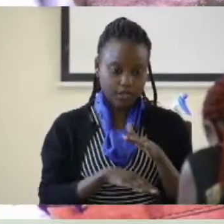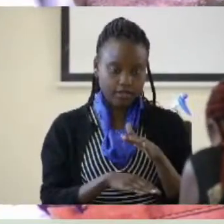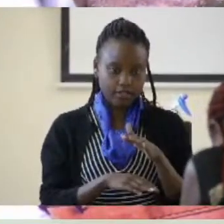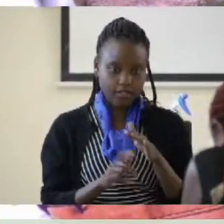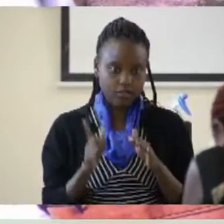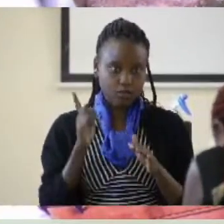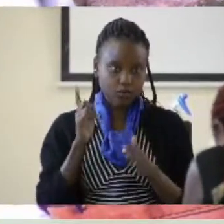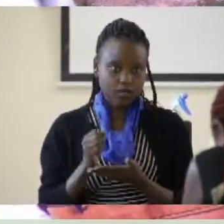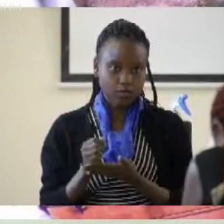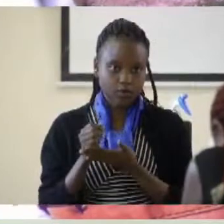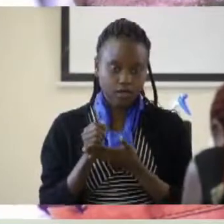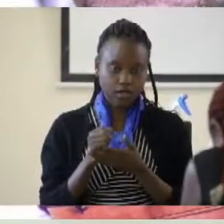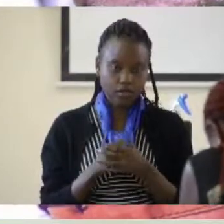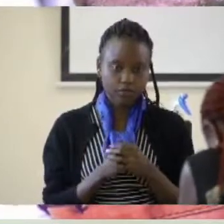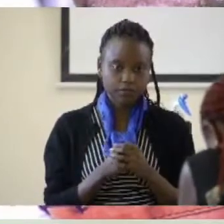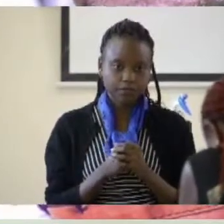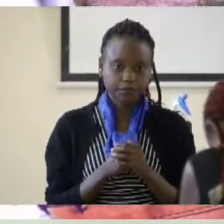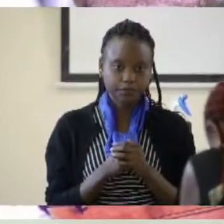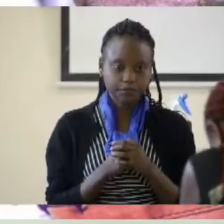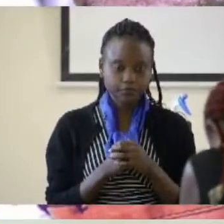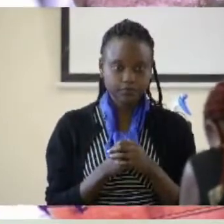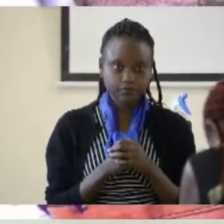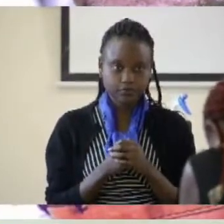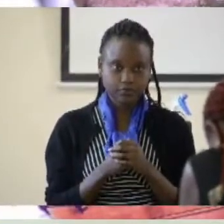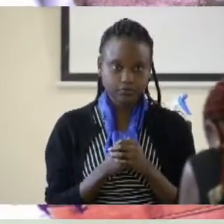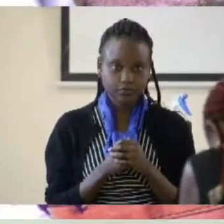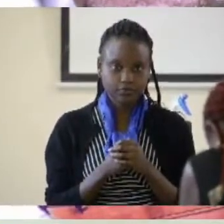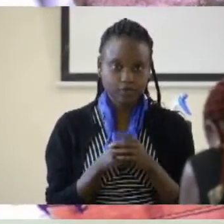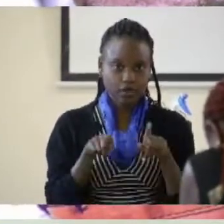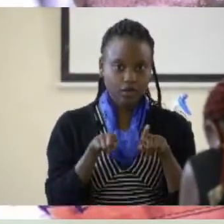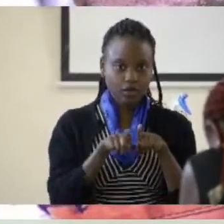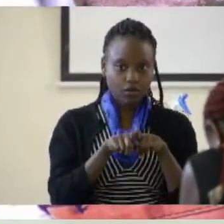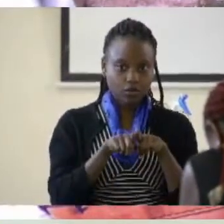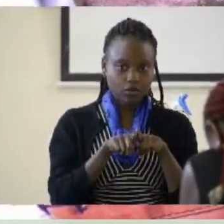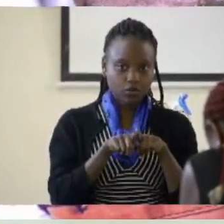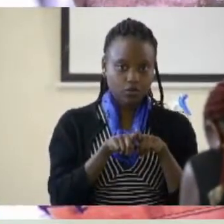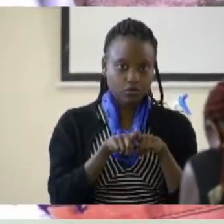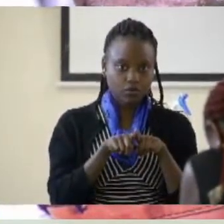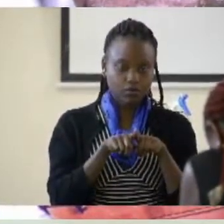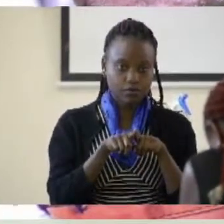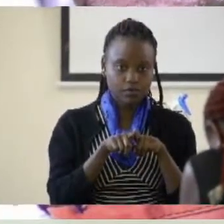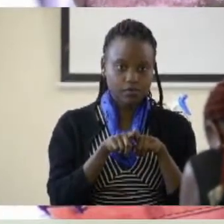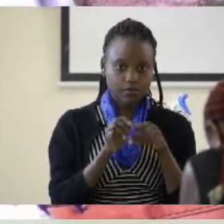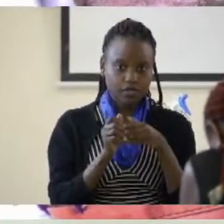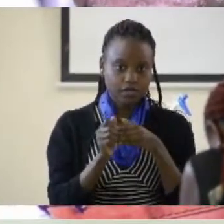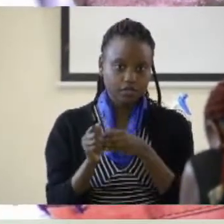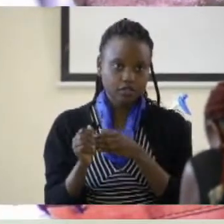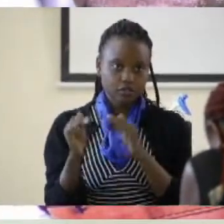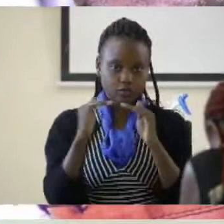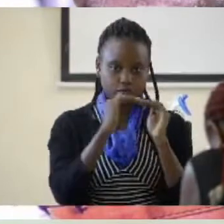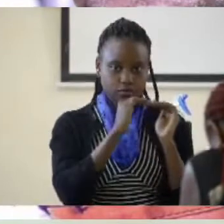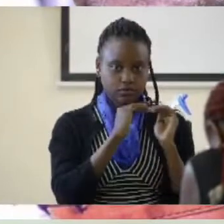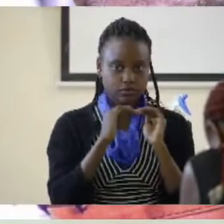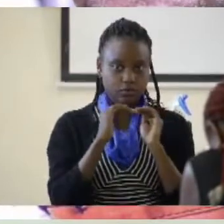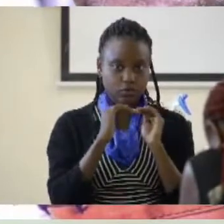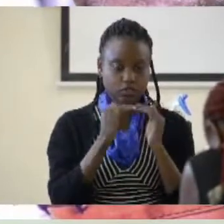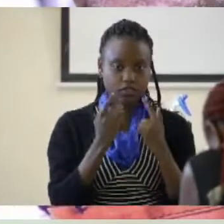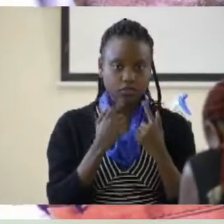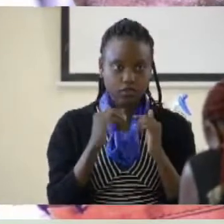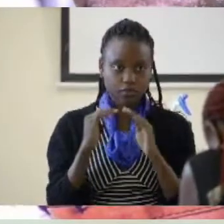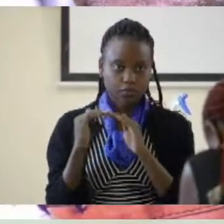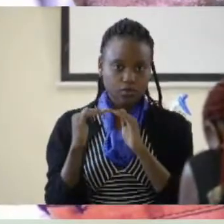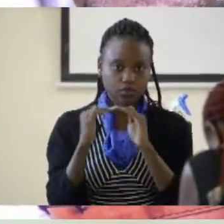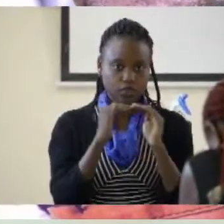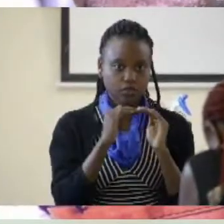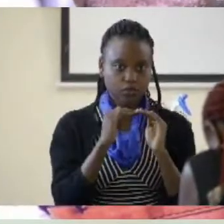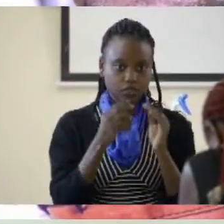aid. And this, it also leads to equality. It also talks about equality